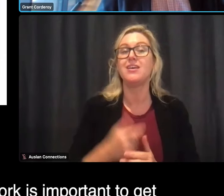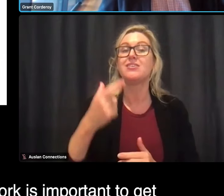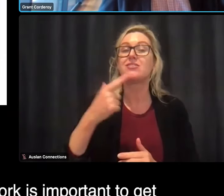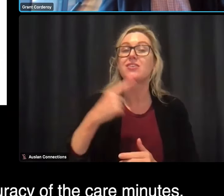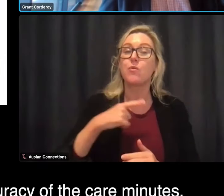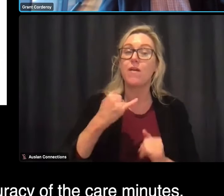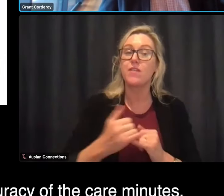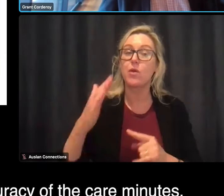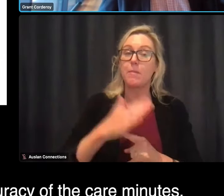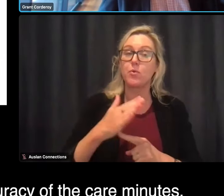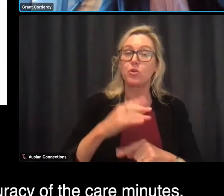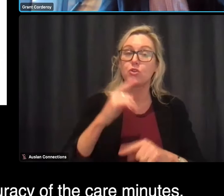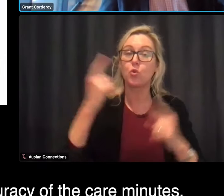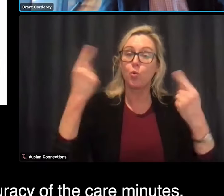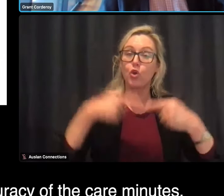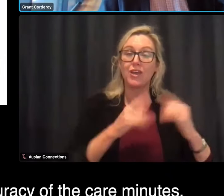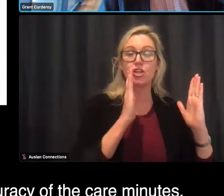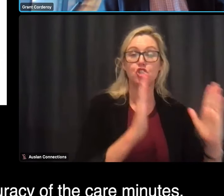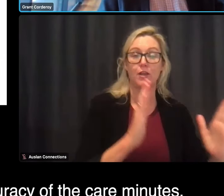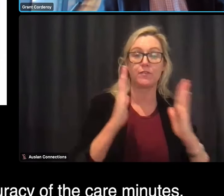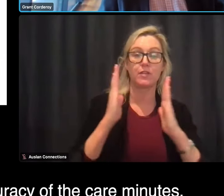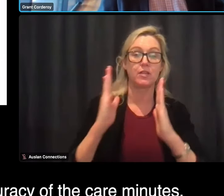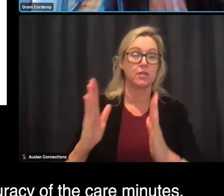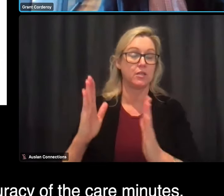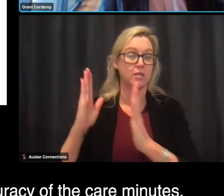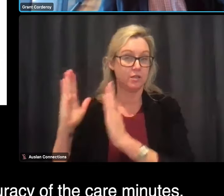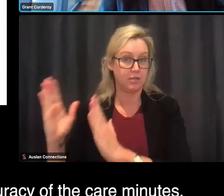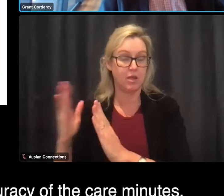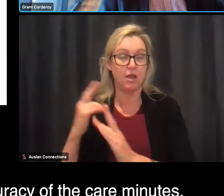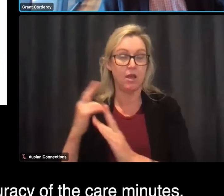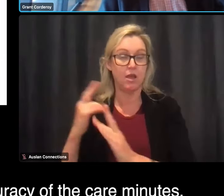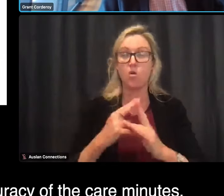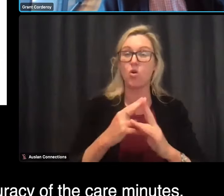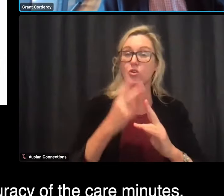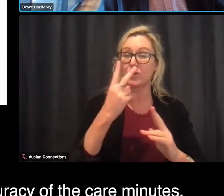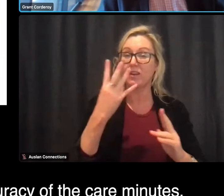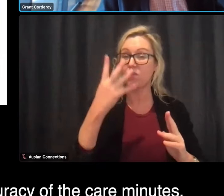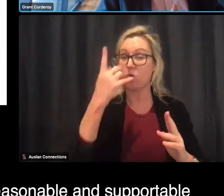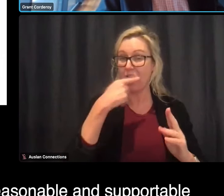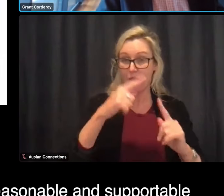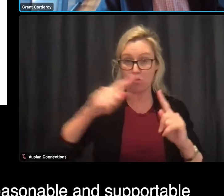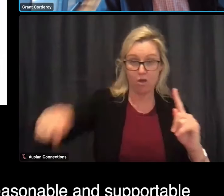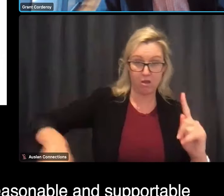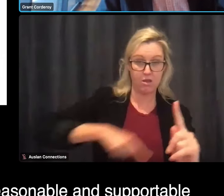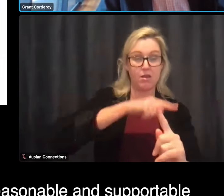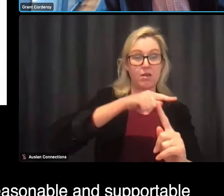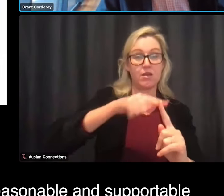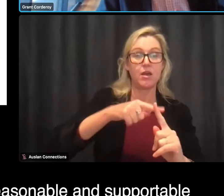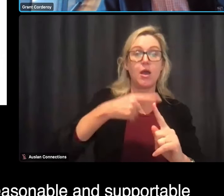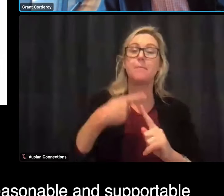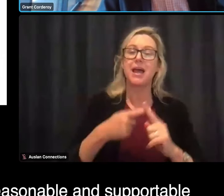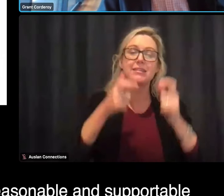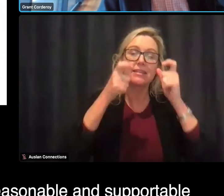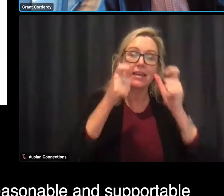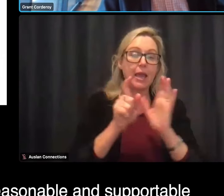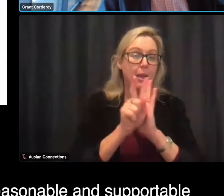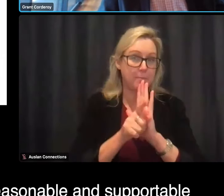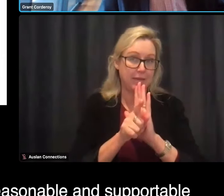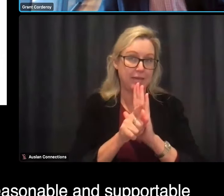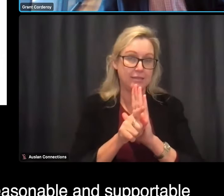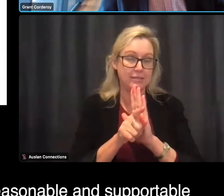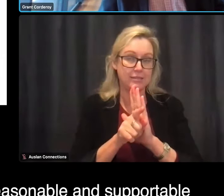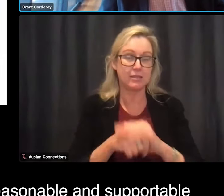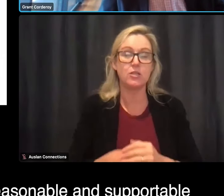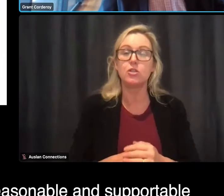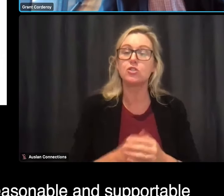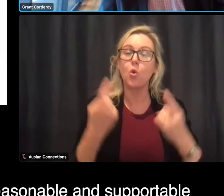get for the 24/7, but also the accuracy of the care minutes. So I said before, see what's